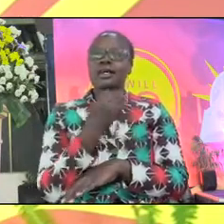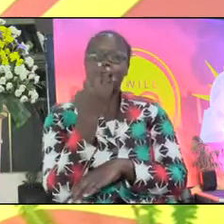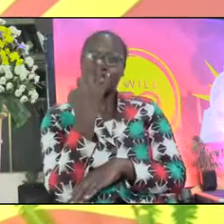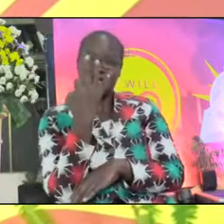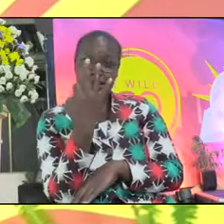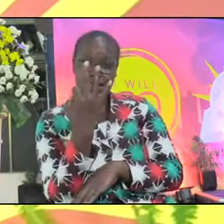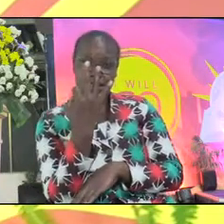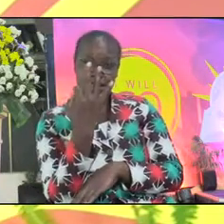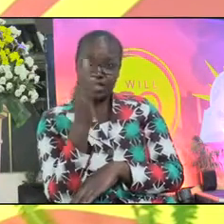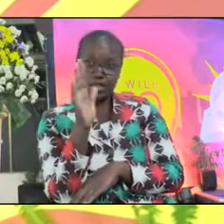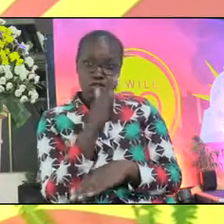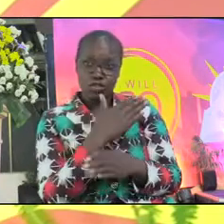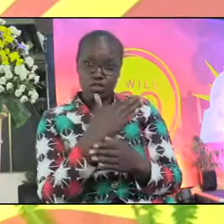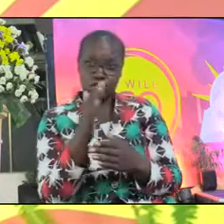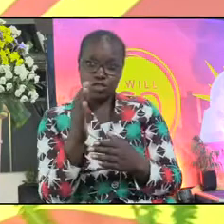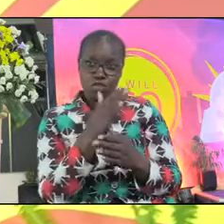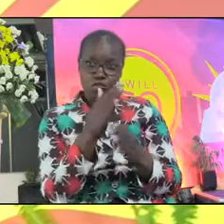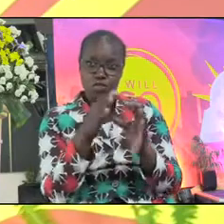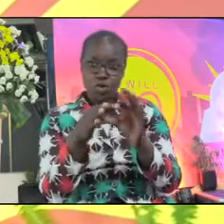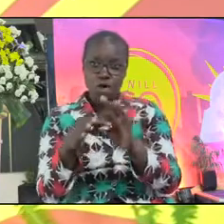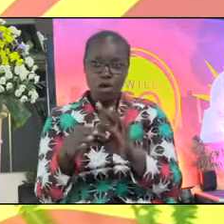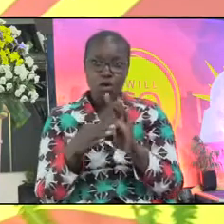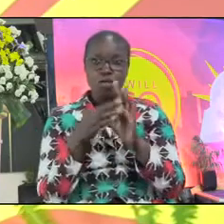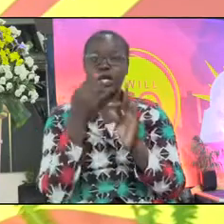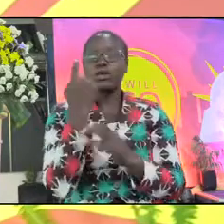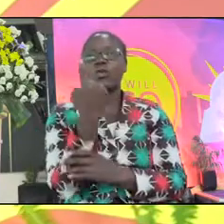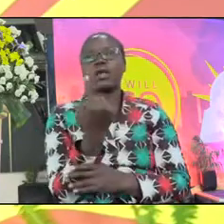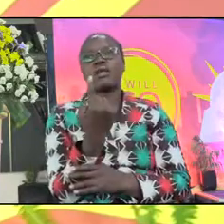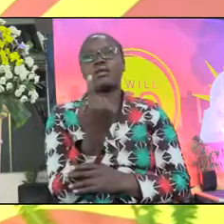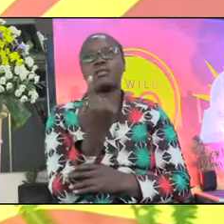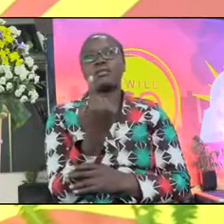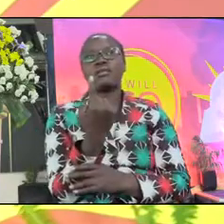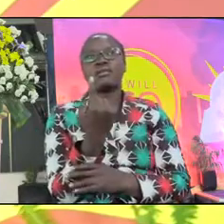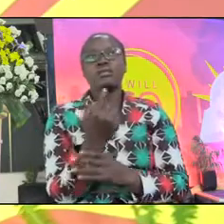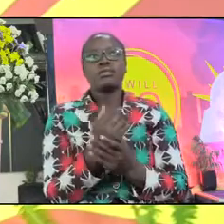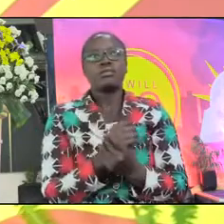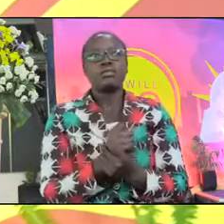three storms were combined into one.